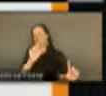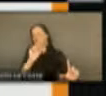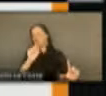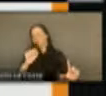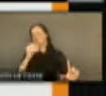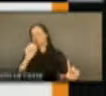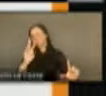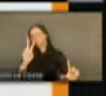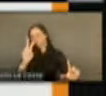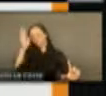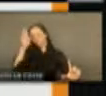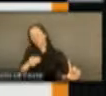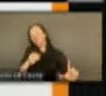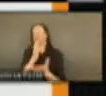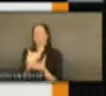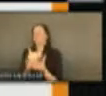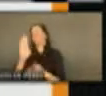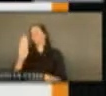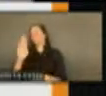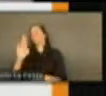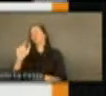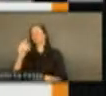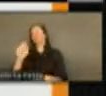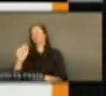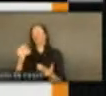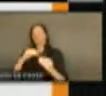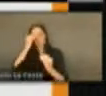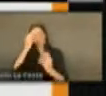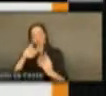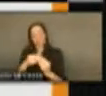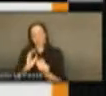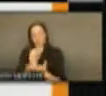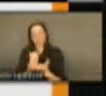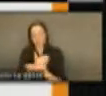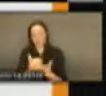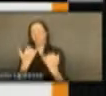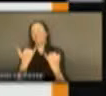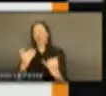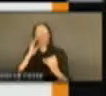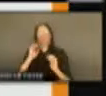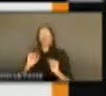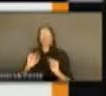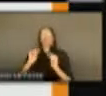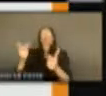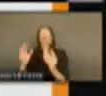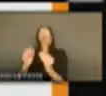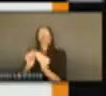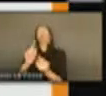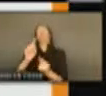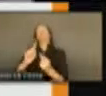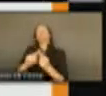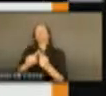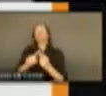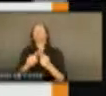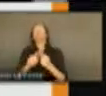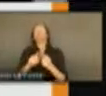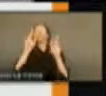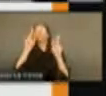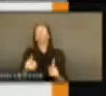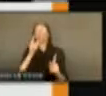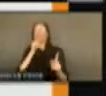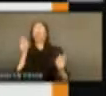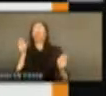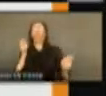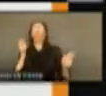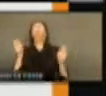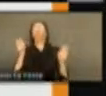www.miamidade.gov/budget. For more information on our budget, now I will turn the meeting over to the moderator that will take your questions and